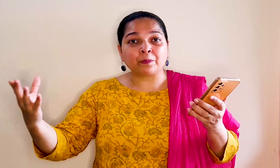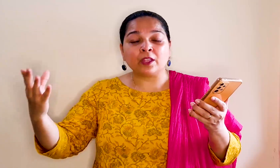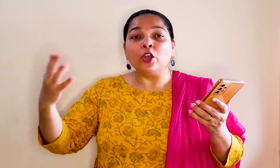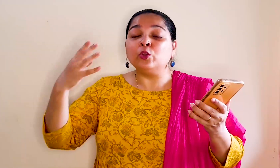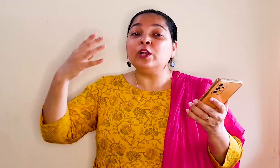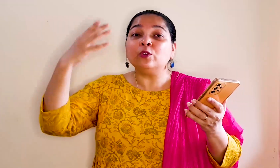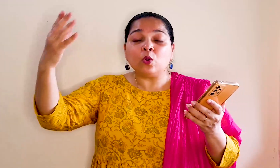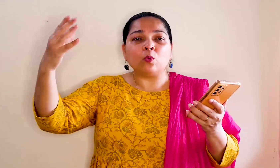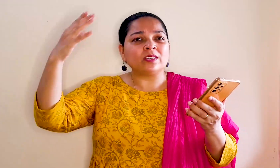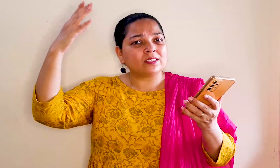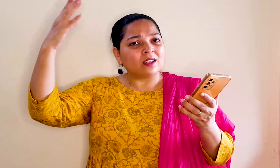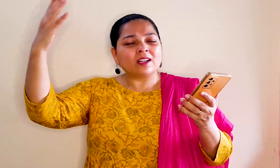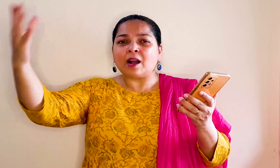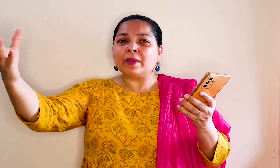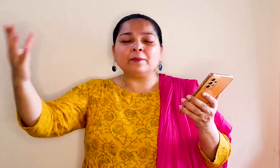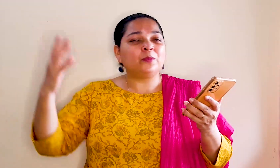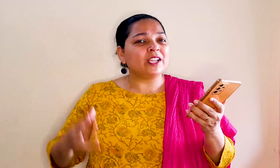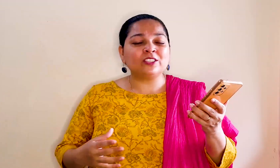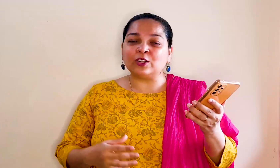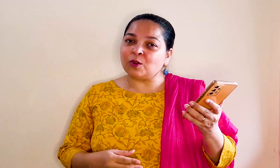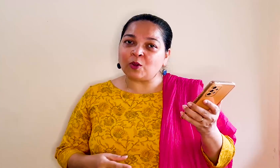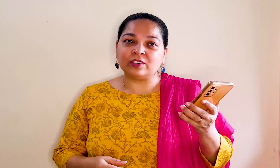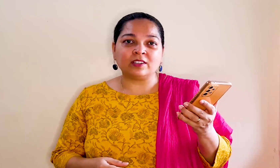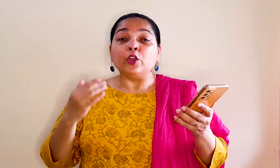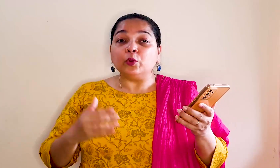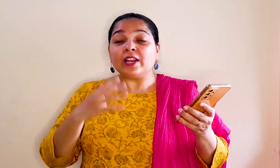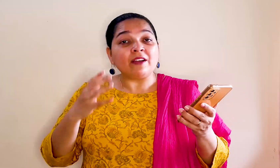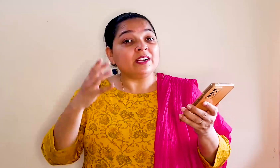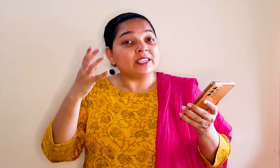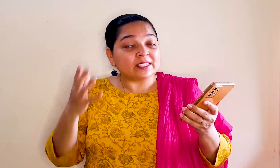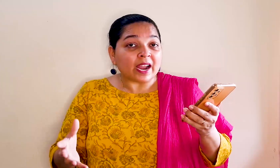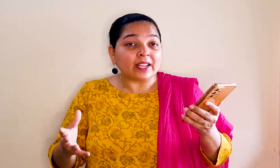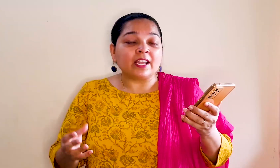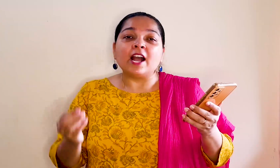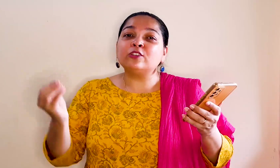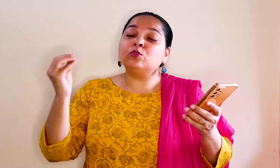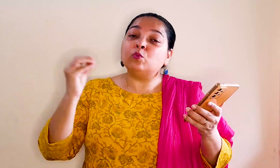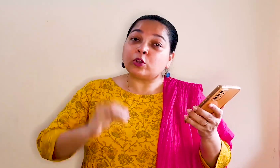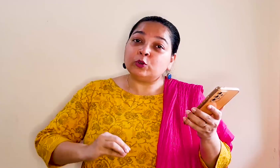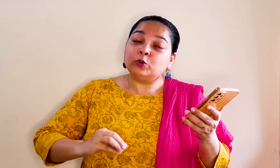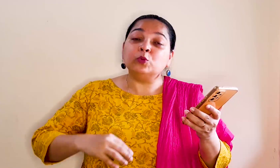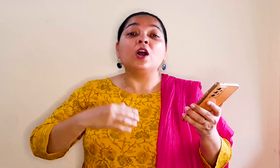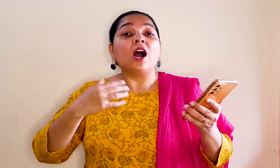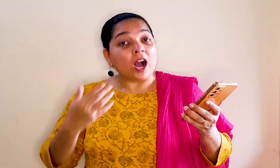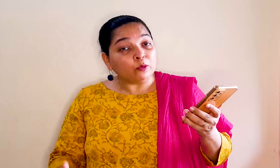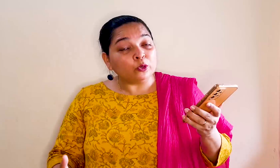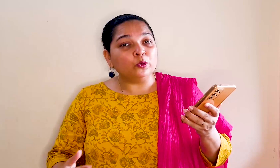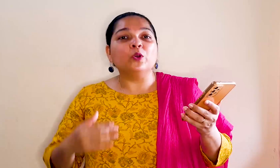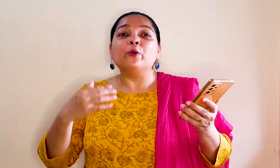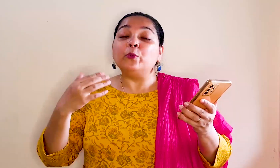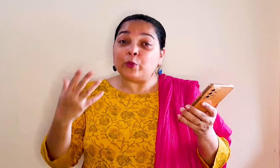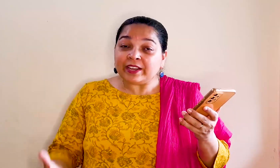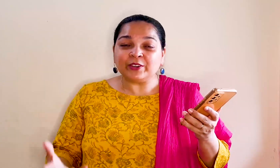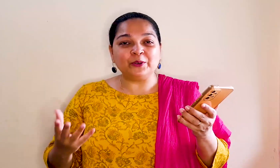Hallelujah. You will know what is coming. Praise the Lord. You will have an understanding as to what to do, how to